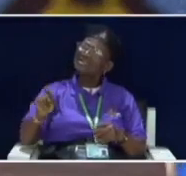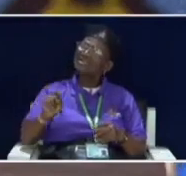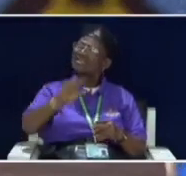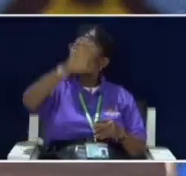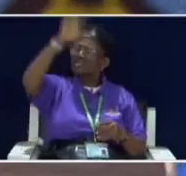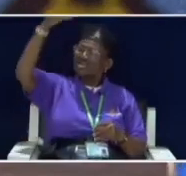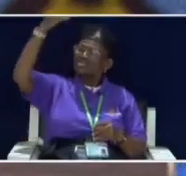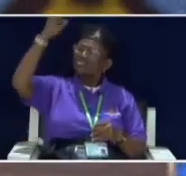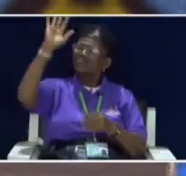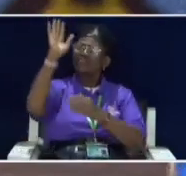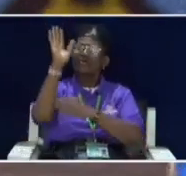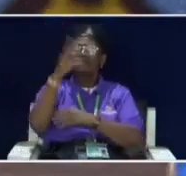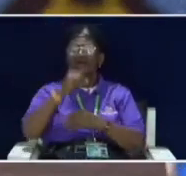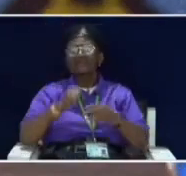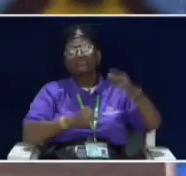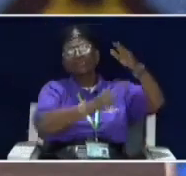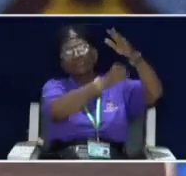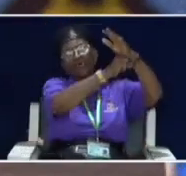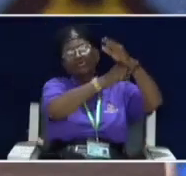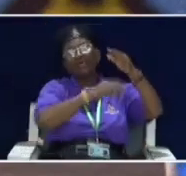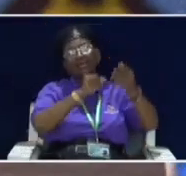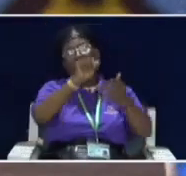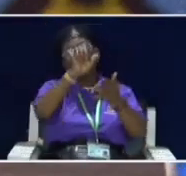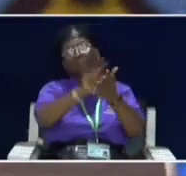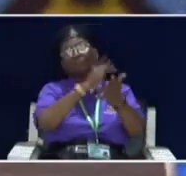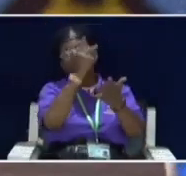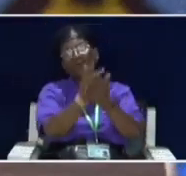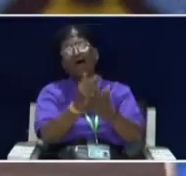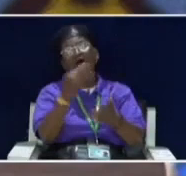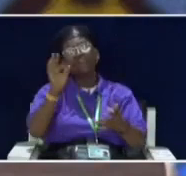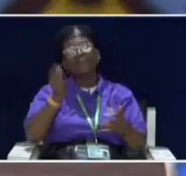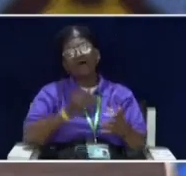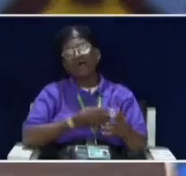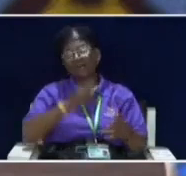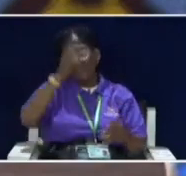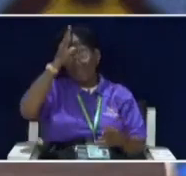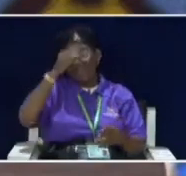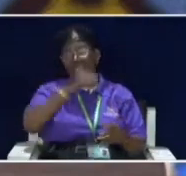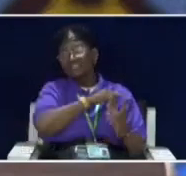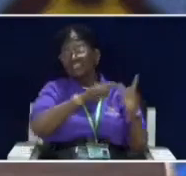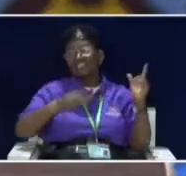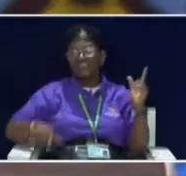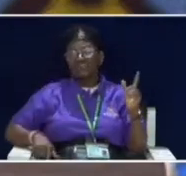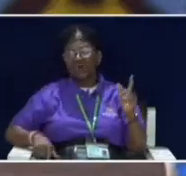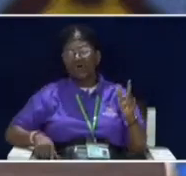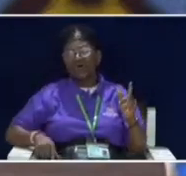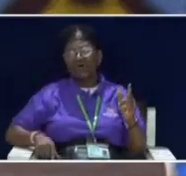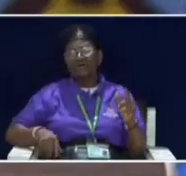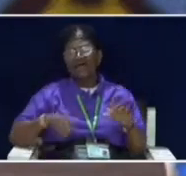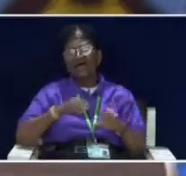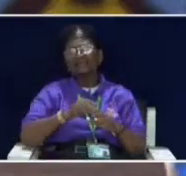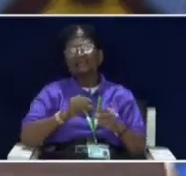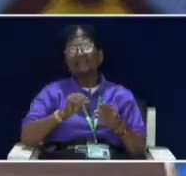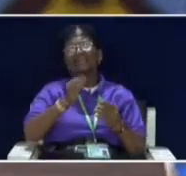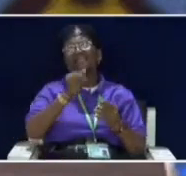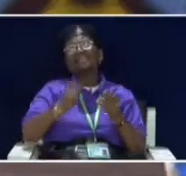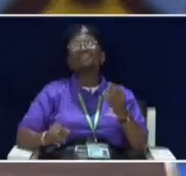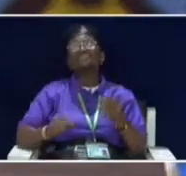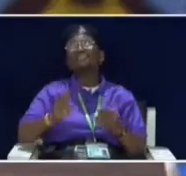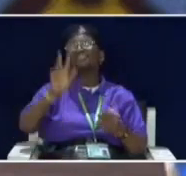the approval of our Father in the Lord and the leadership of this great mission, I've been here at least 3-4 times in the